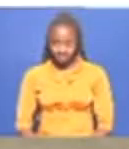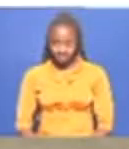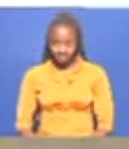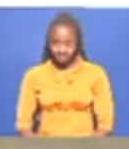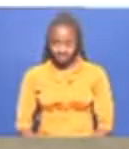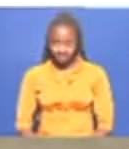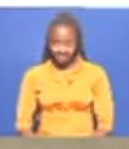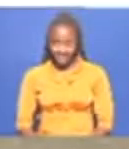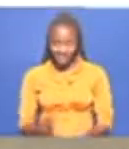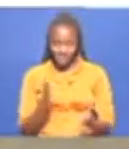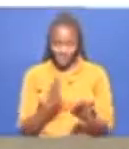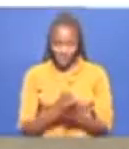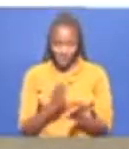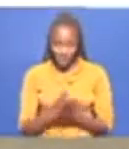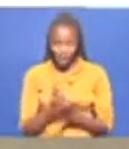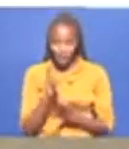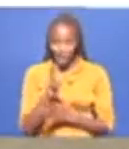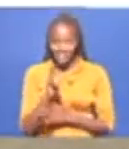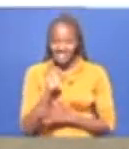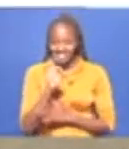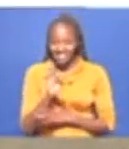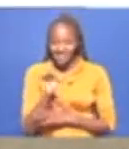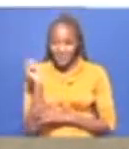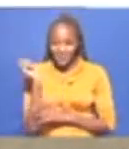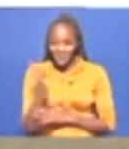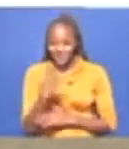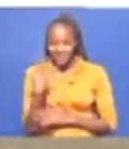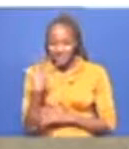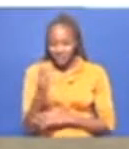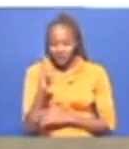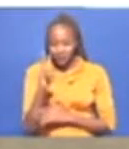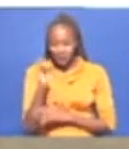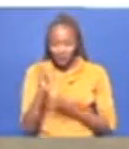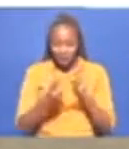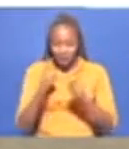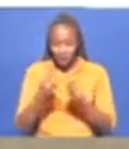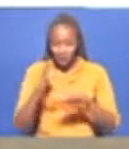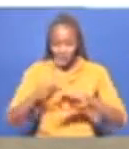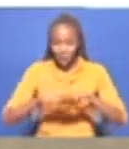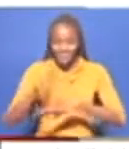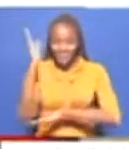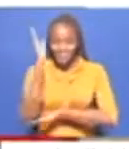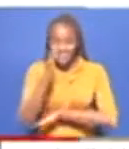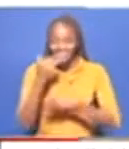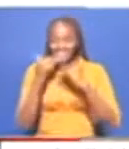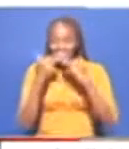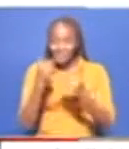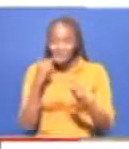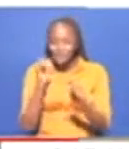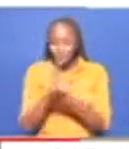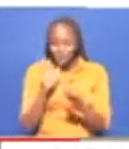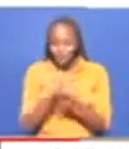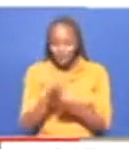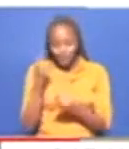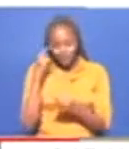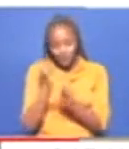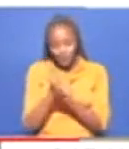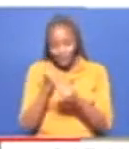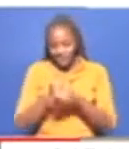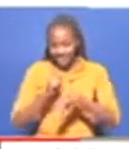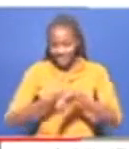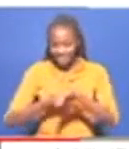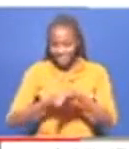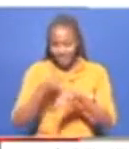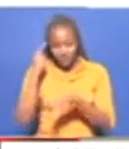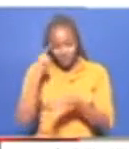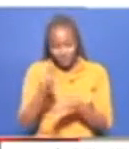It is indeed the 23rd day of May 2022. Good afternoon, and thank you so much for making time for KBC